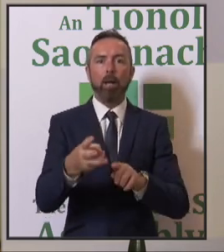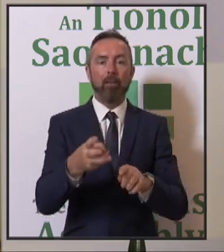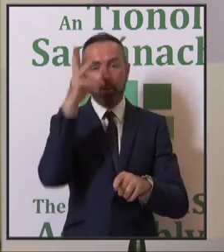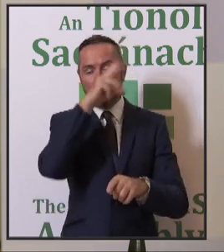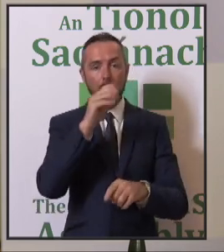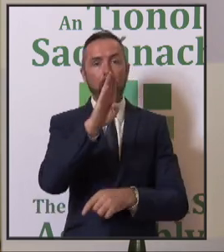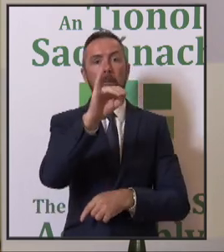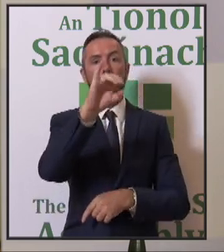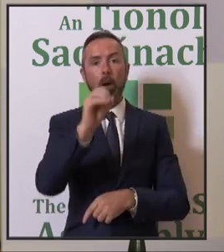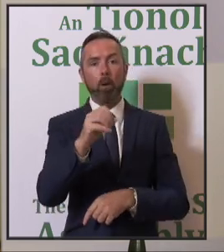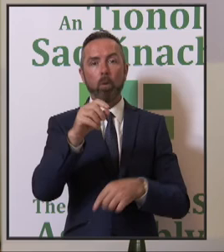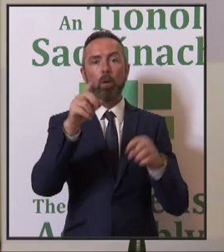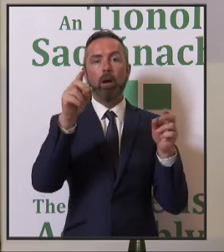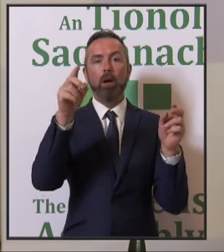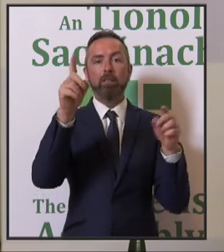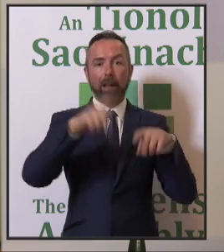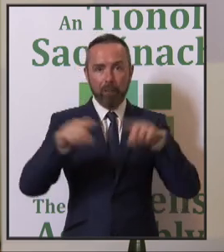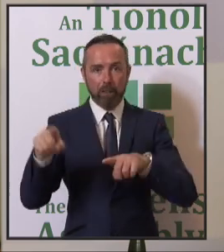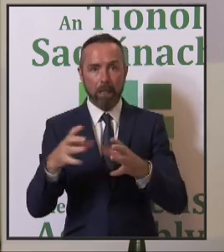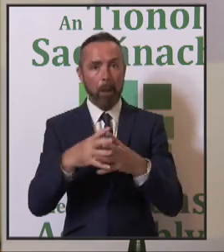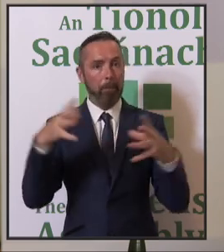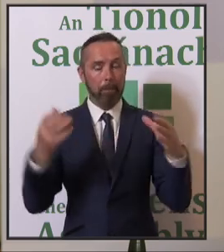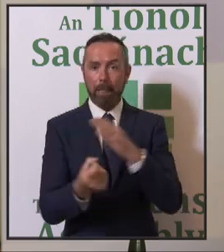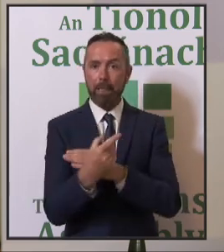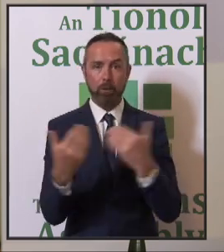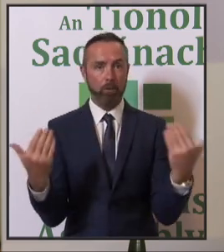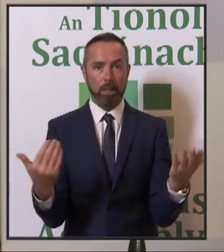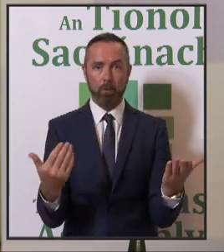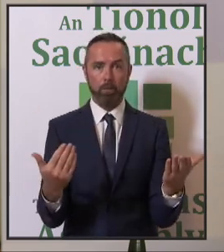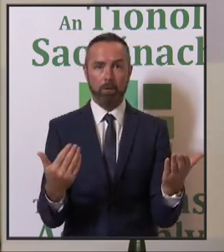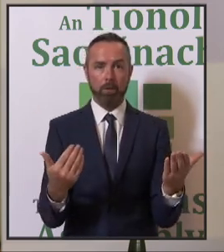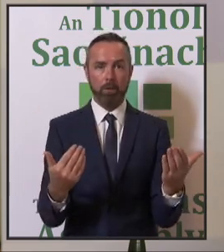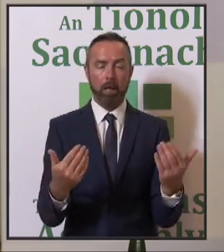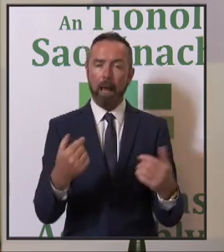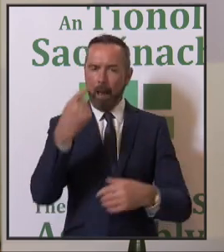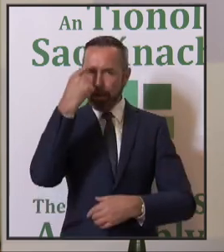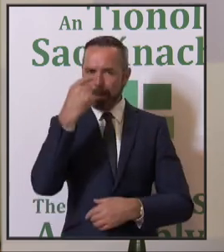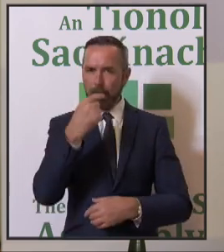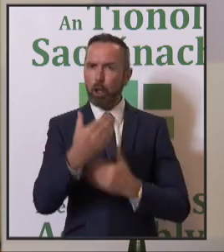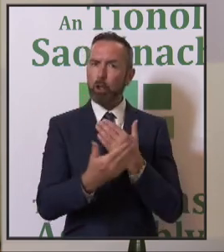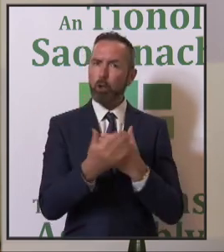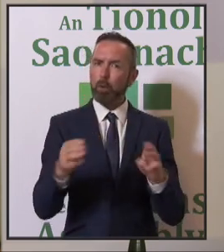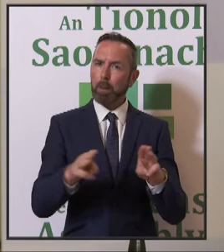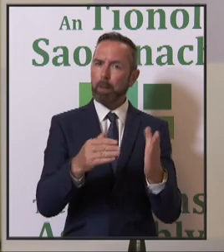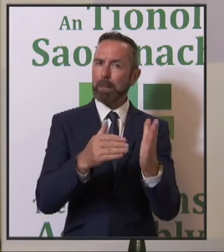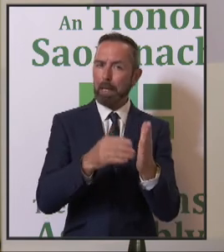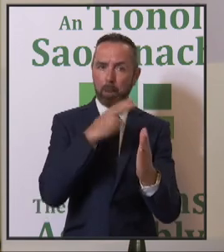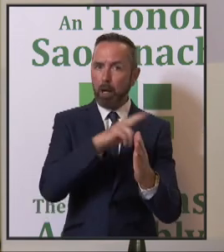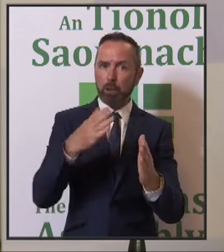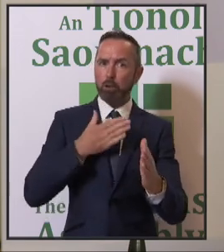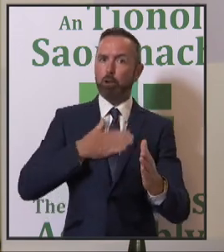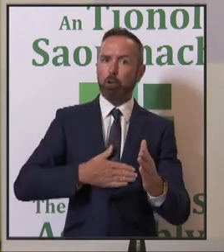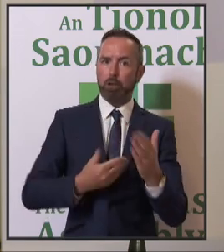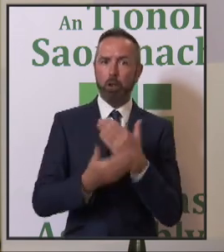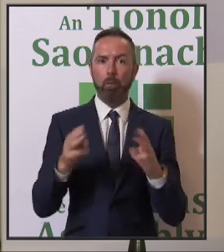biodiversity, it's a really big issue, and I think that young people, and not even just young people, but people who have been traditionally